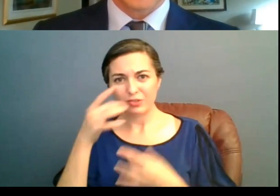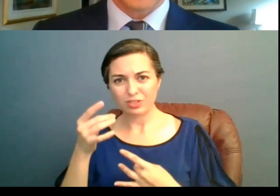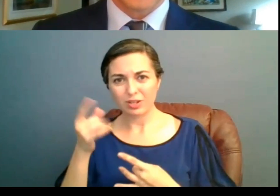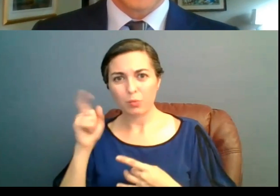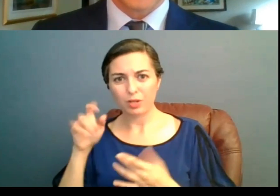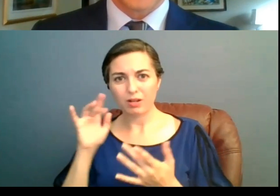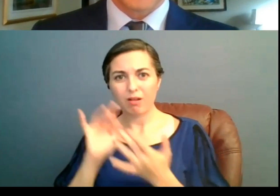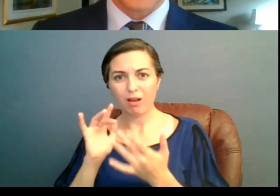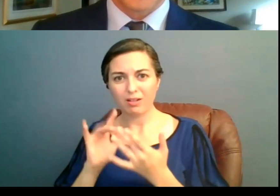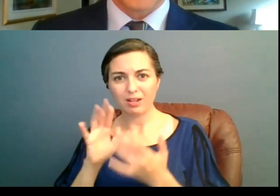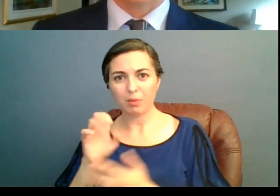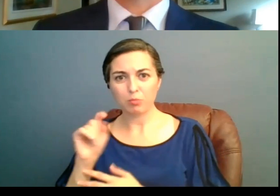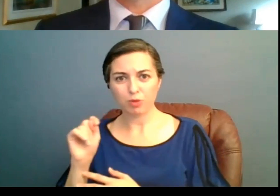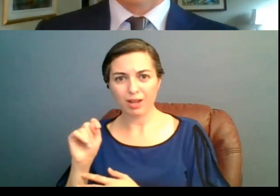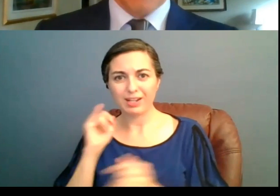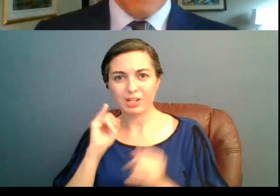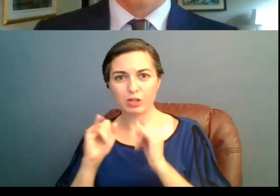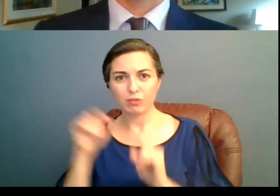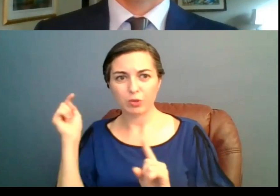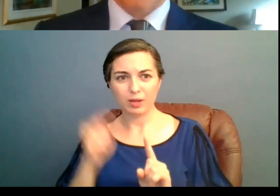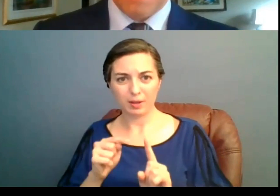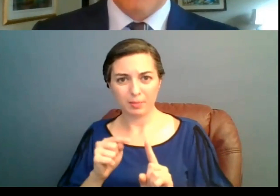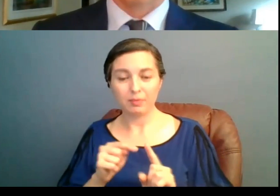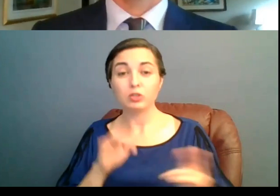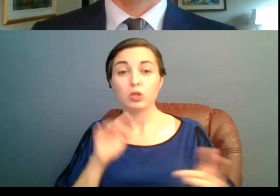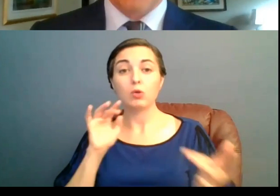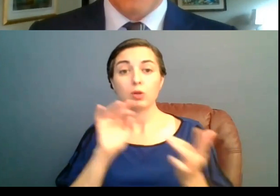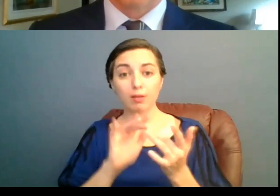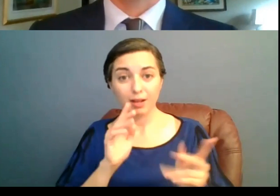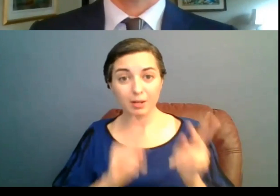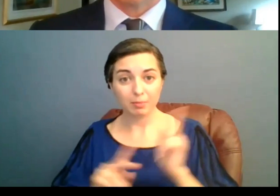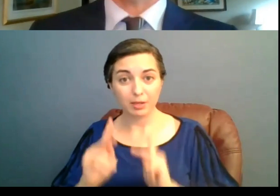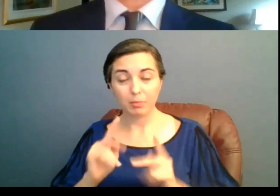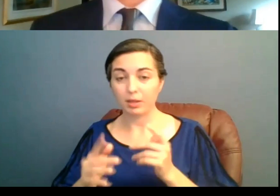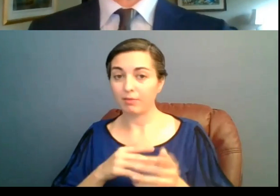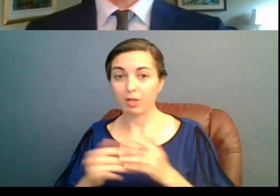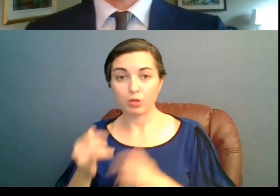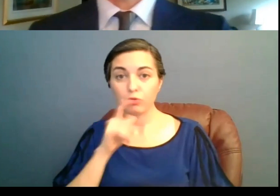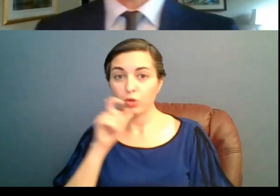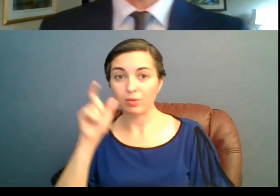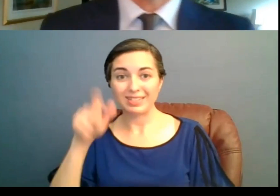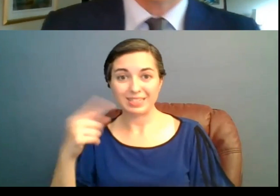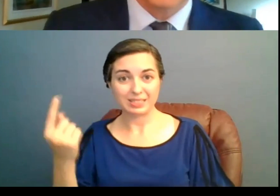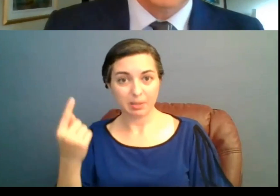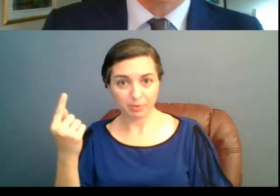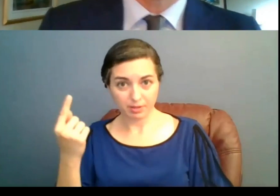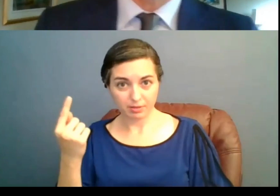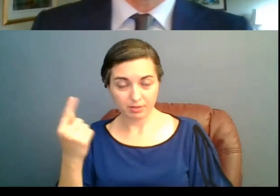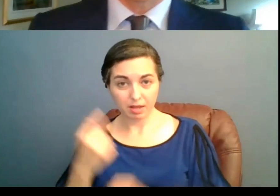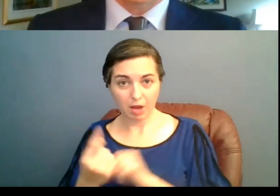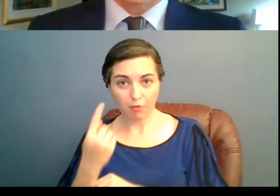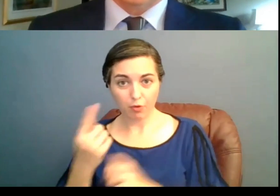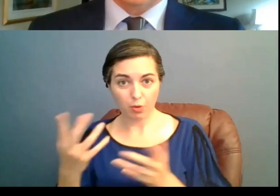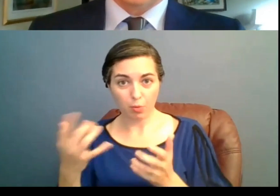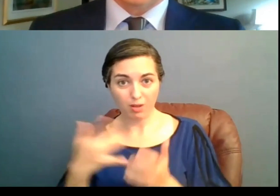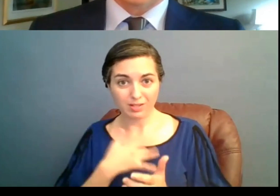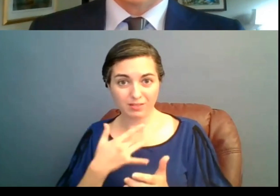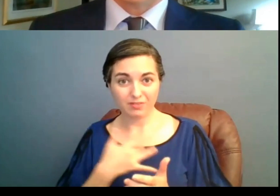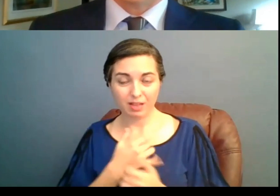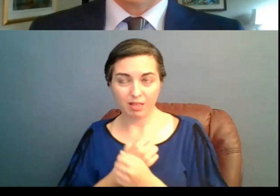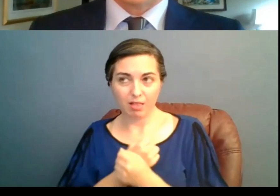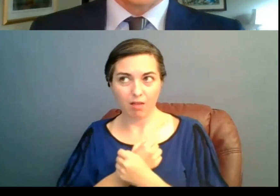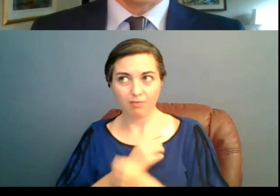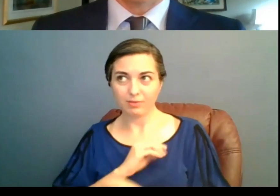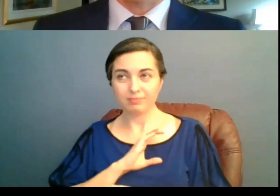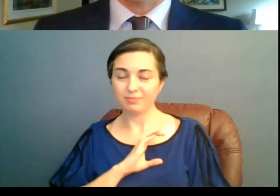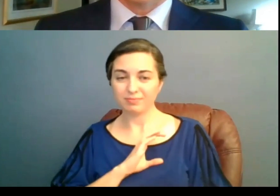out to him and interview him. So reach out to people even when you don't need something, because everyone wants to feel loved and feel warm and